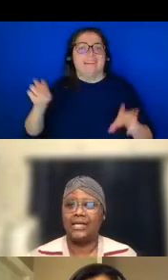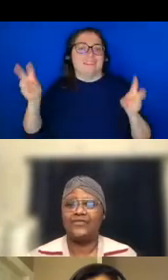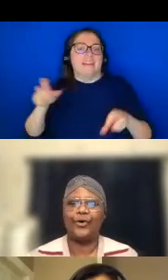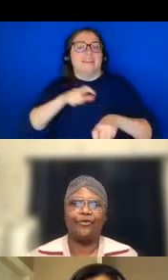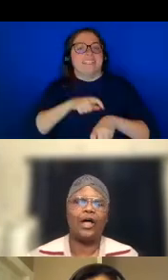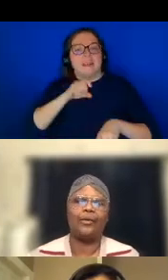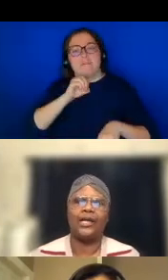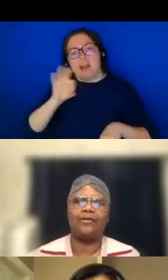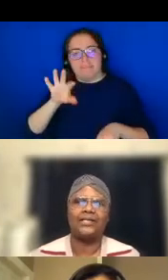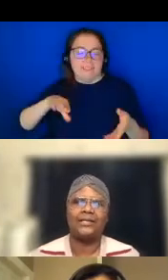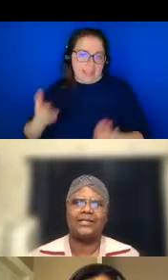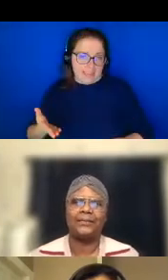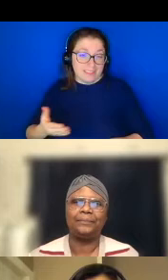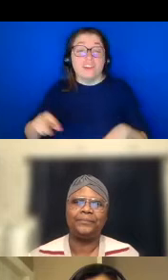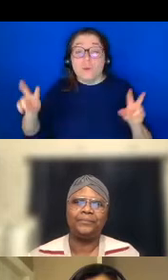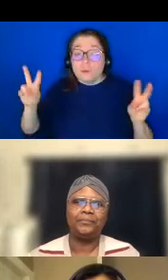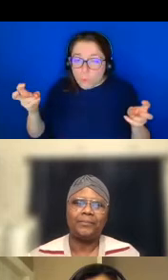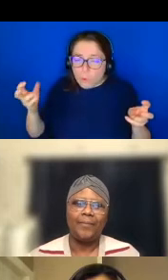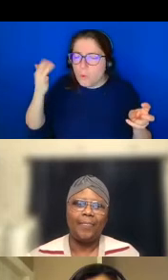marks and it's for the following reasons.